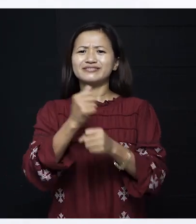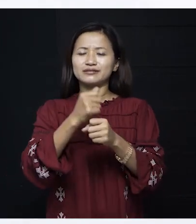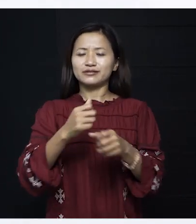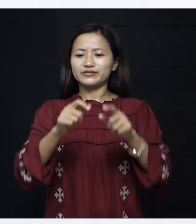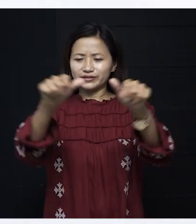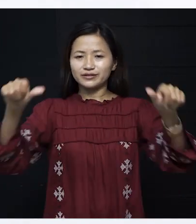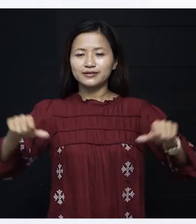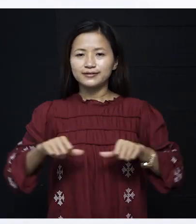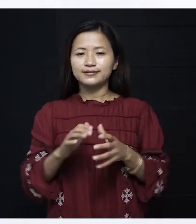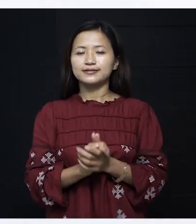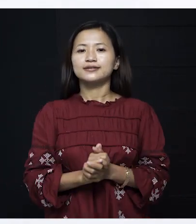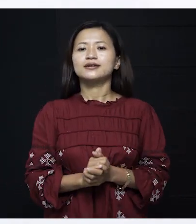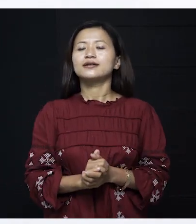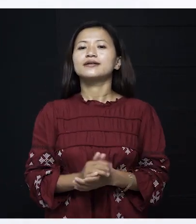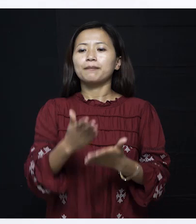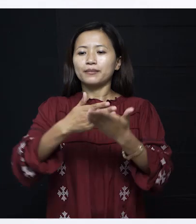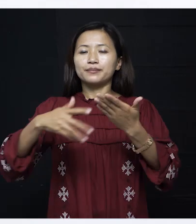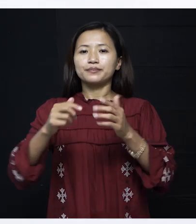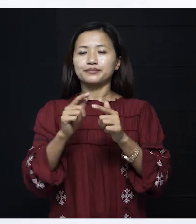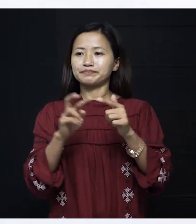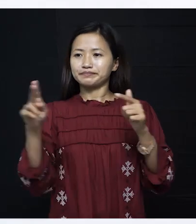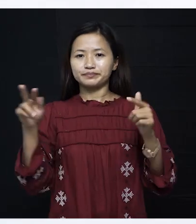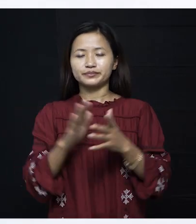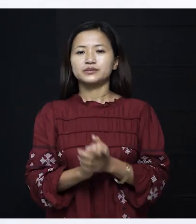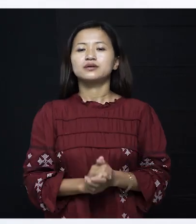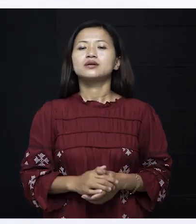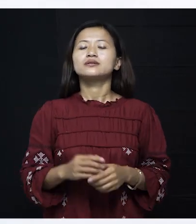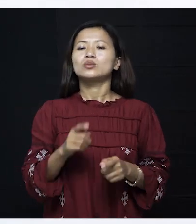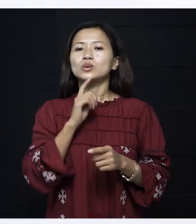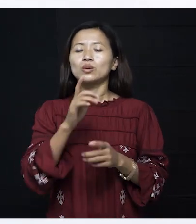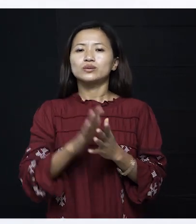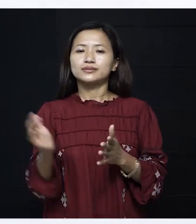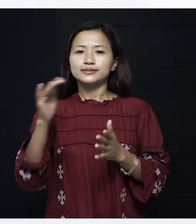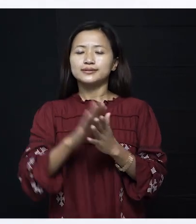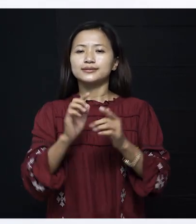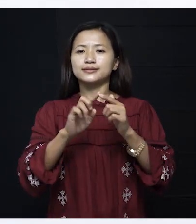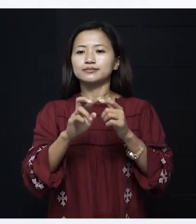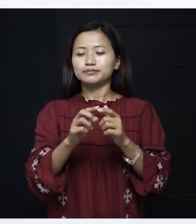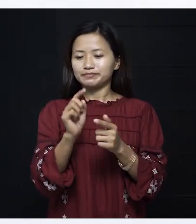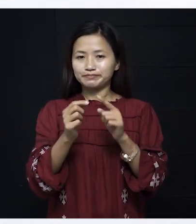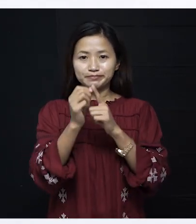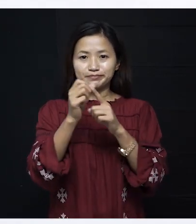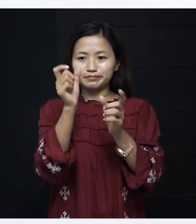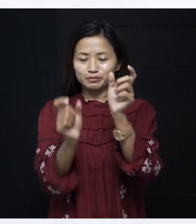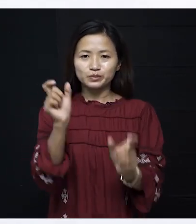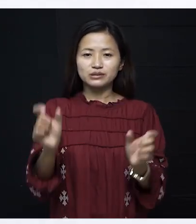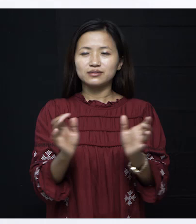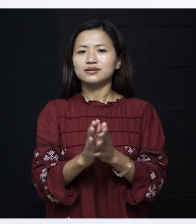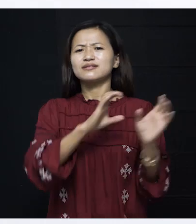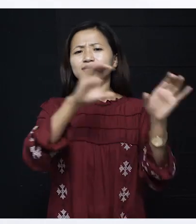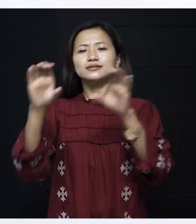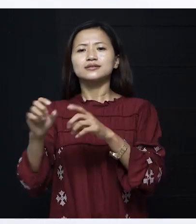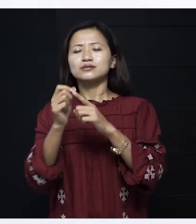area at a particular time. So that is called as population. And regarding this population, okay, it